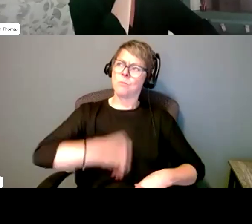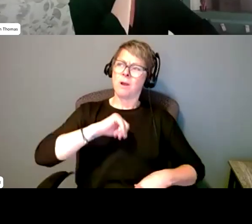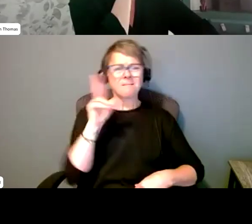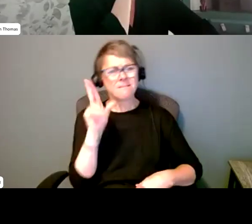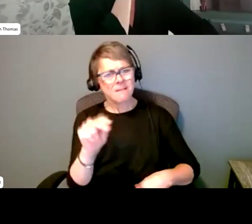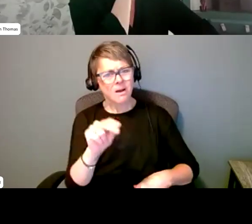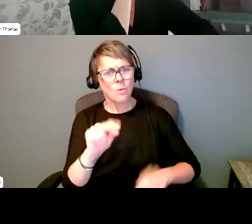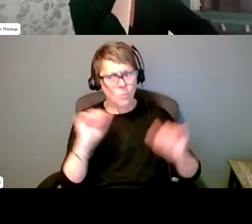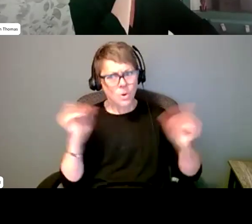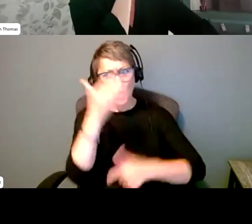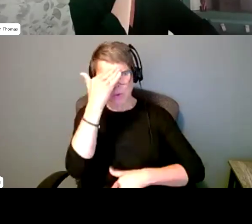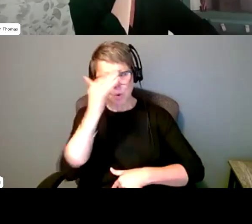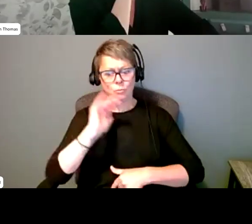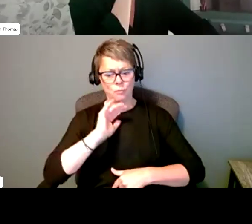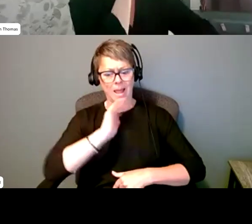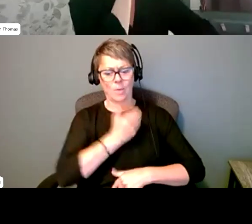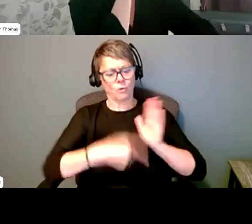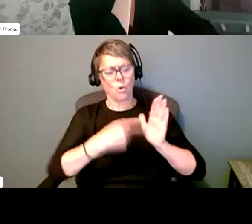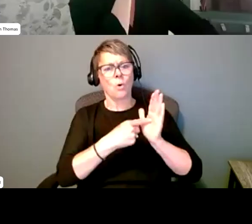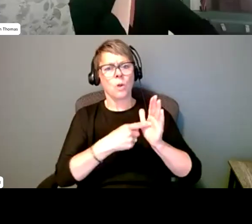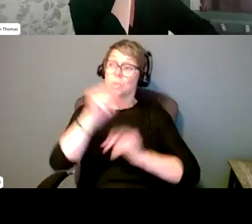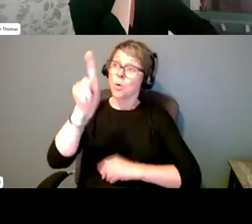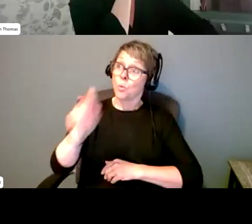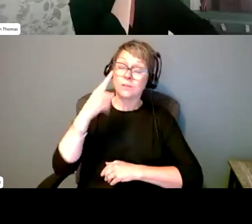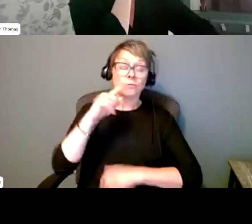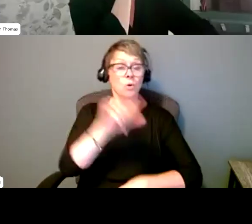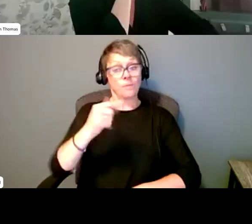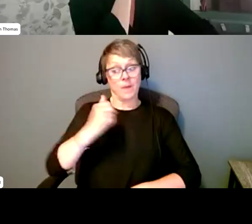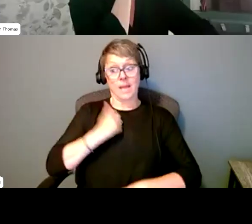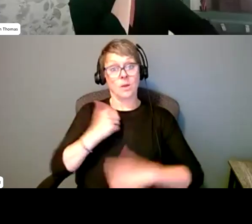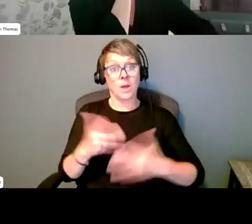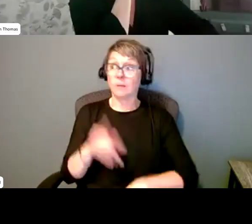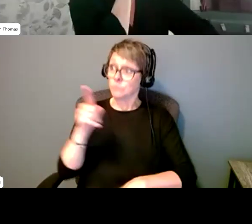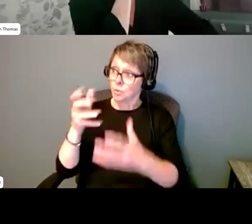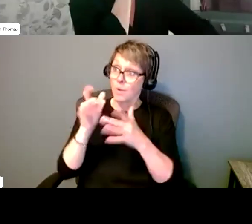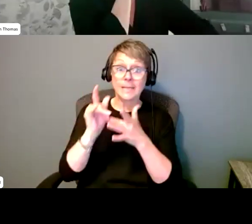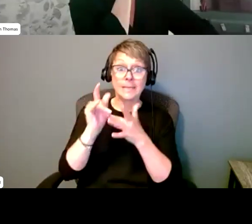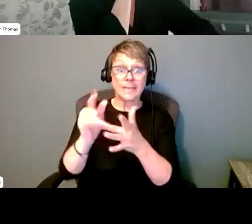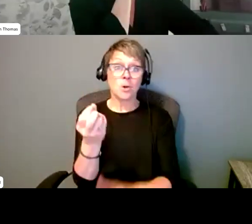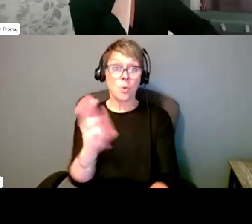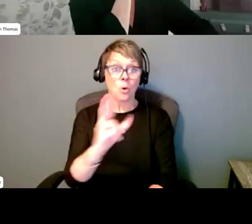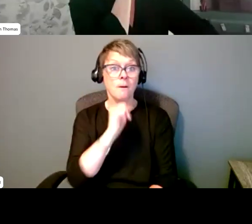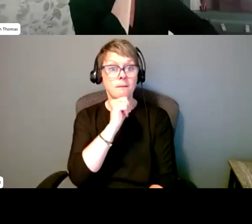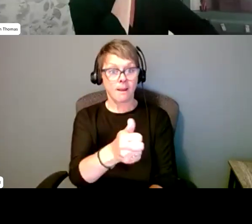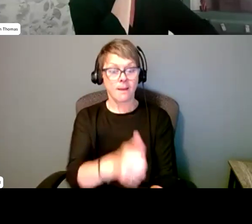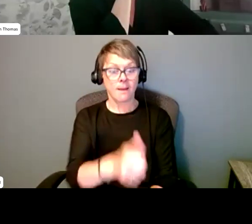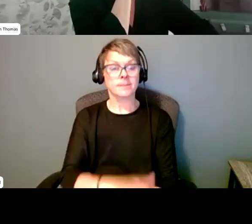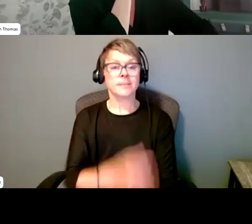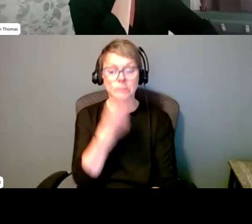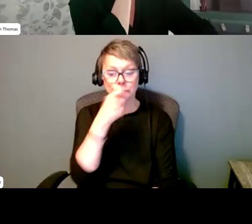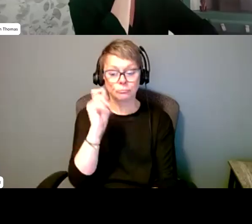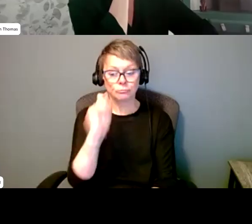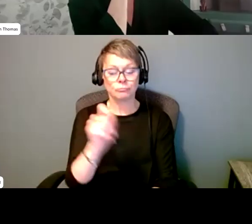what we need to do. And the big question for the government of Canada is, do you want to lead or not?" And he left that with